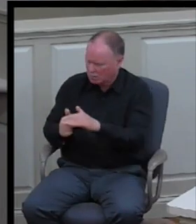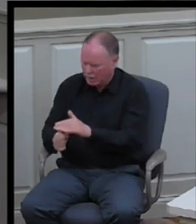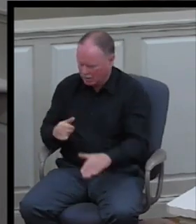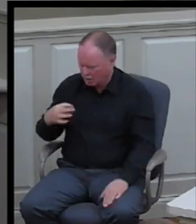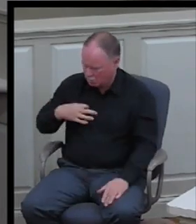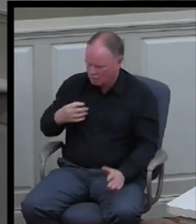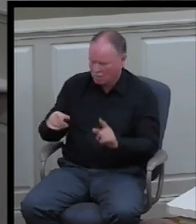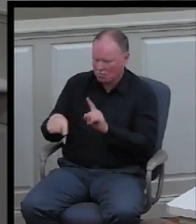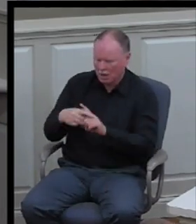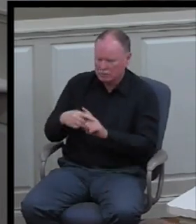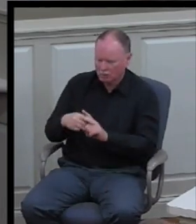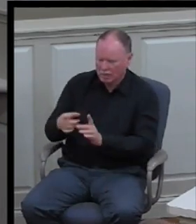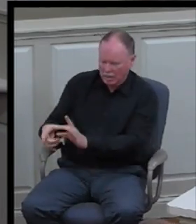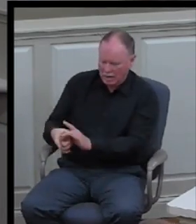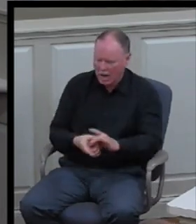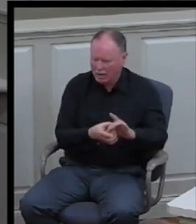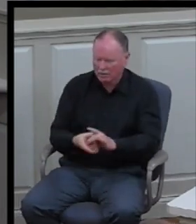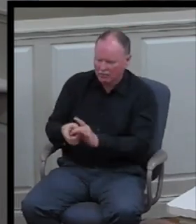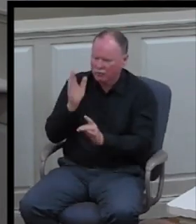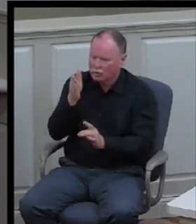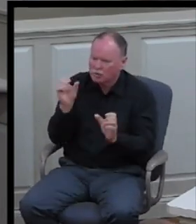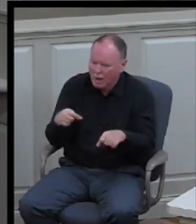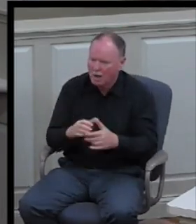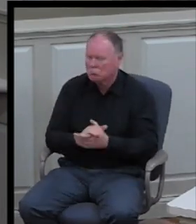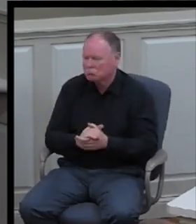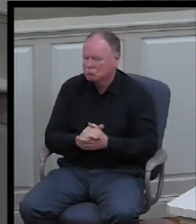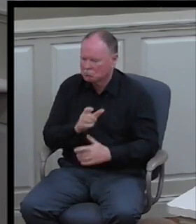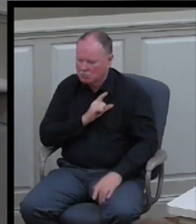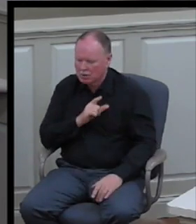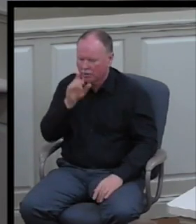benefit, that we could use for future.